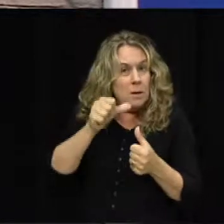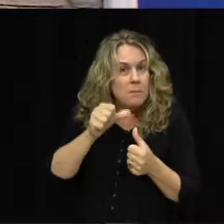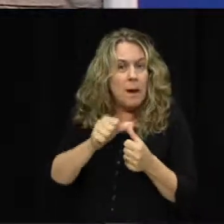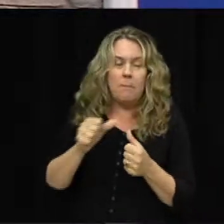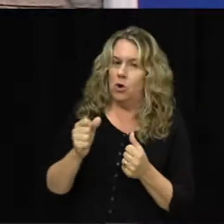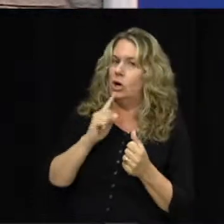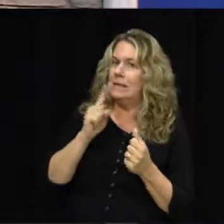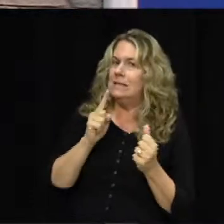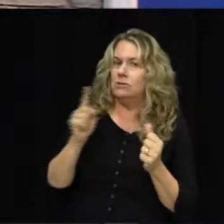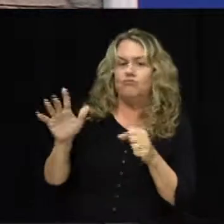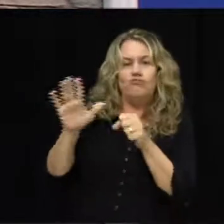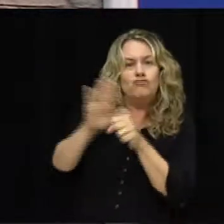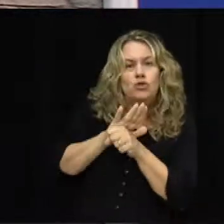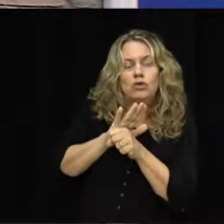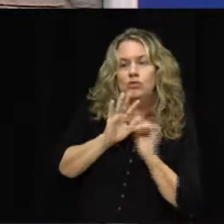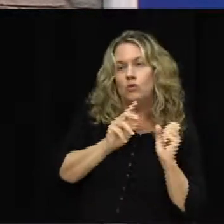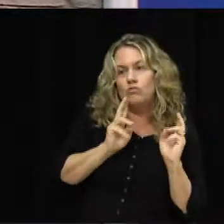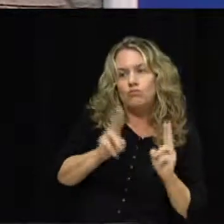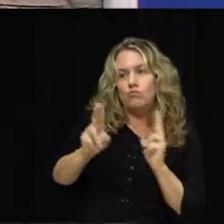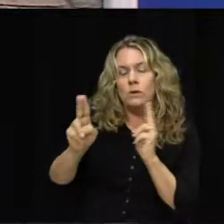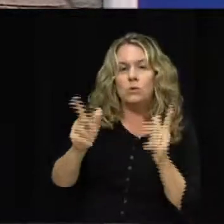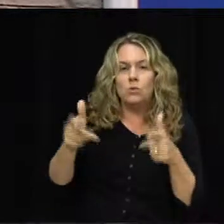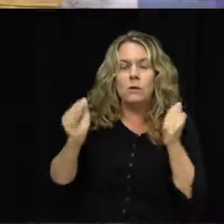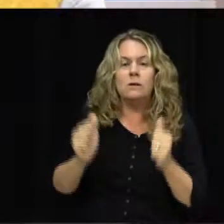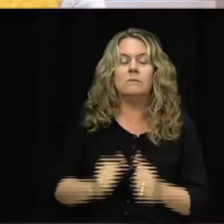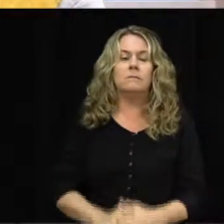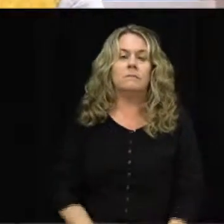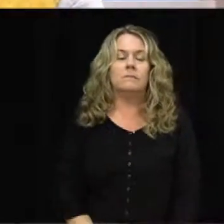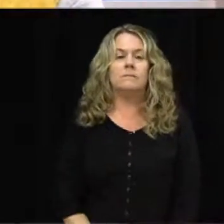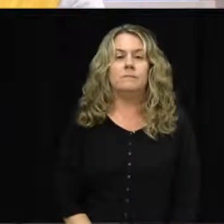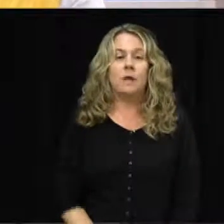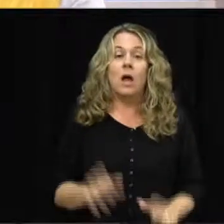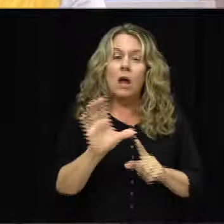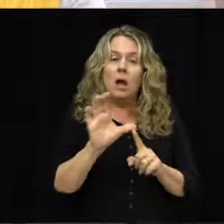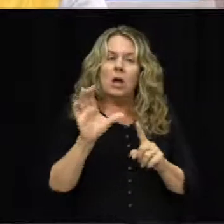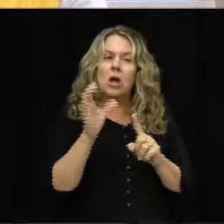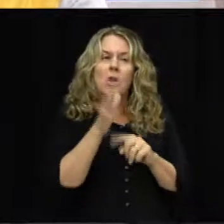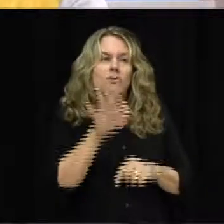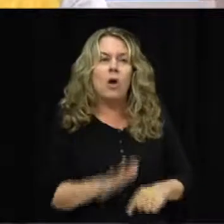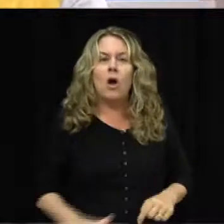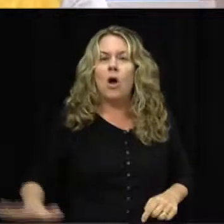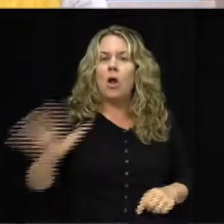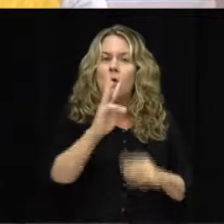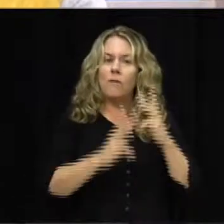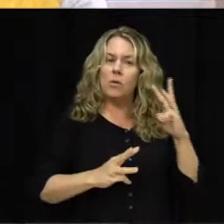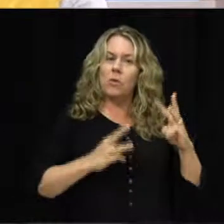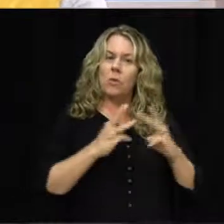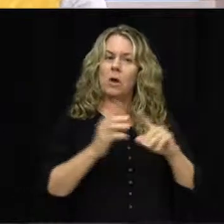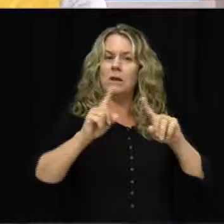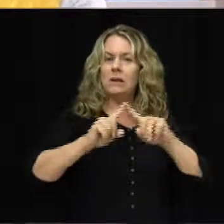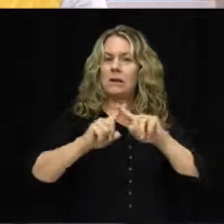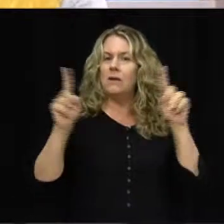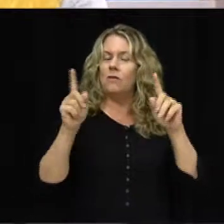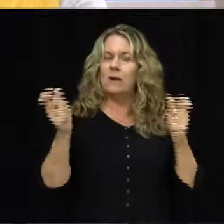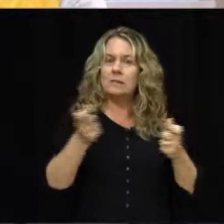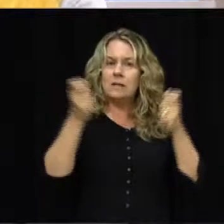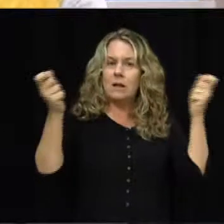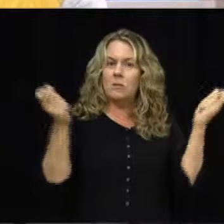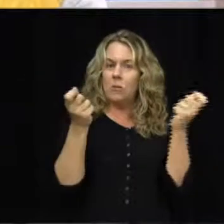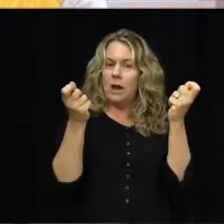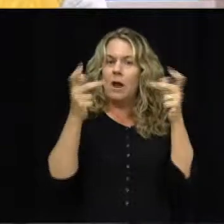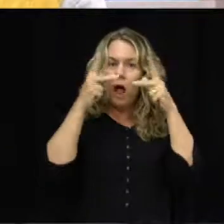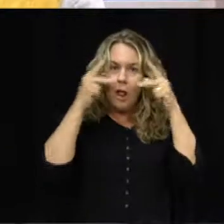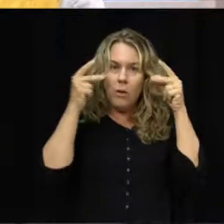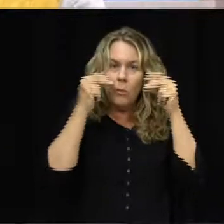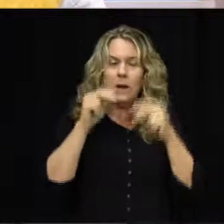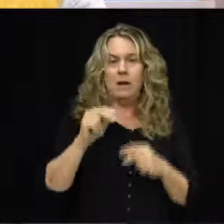mind, spots are first come, first serve, so hustle over quick. Cultures around the world have their own way of celebrating